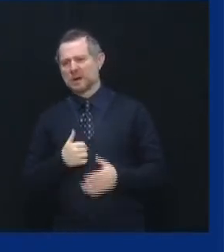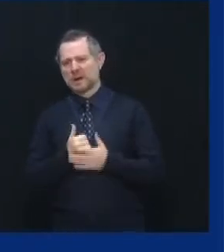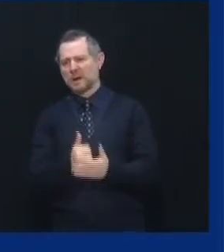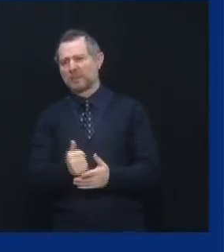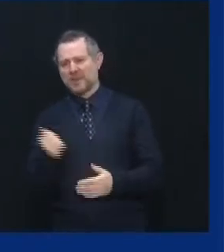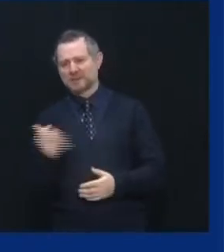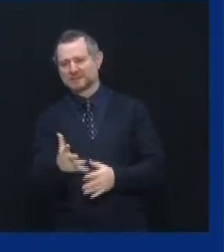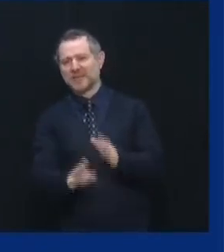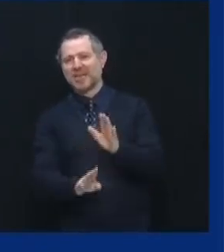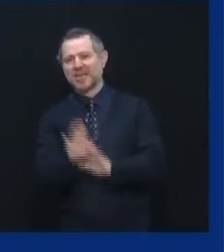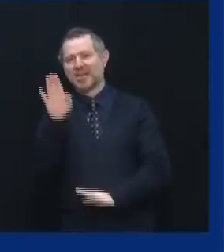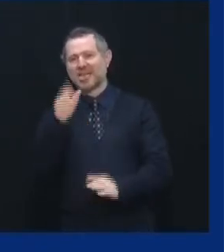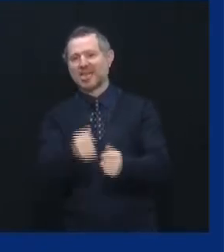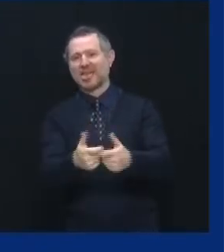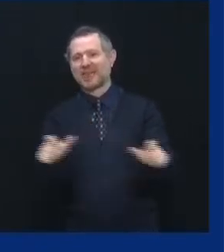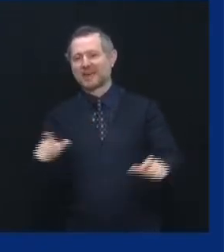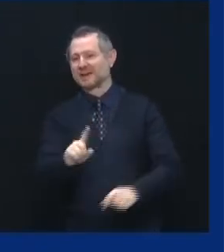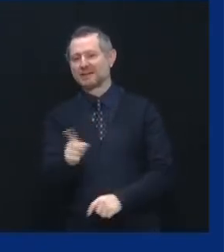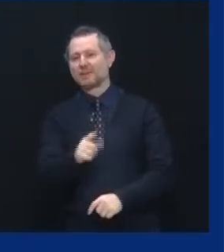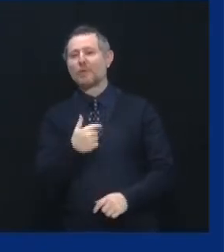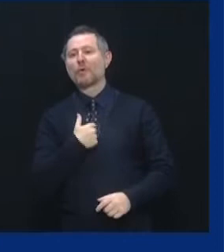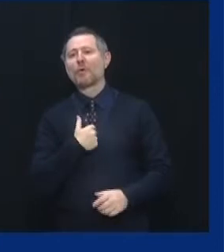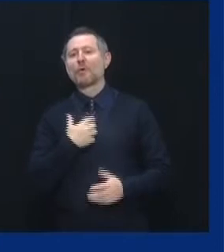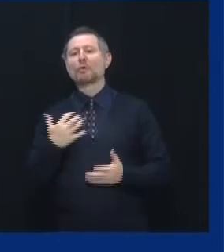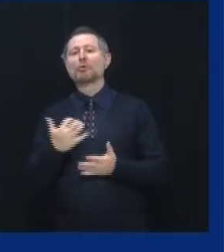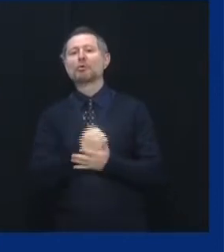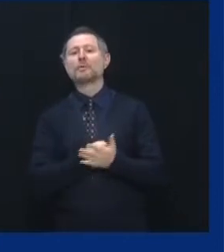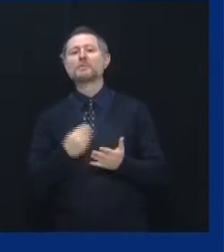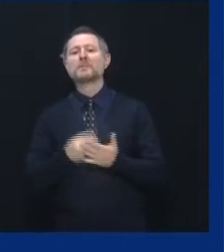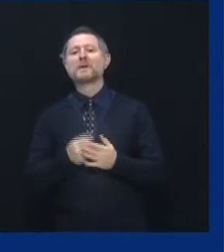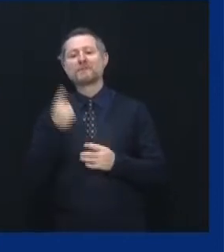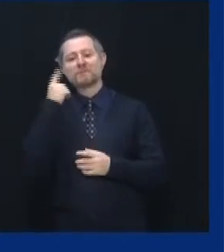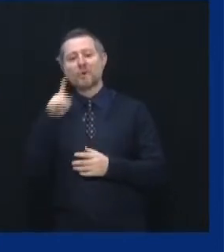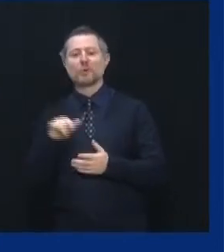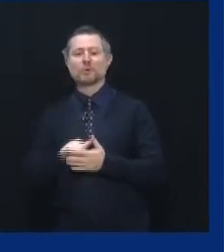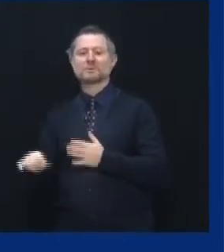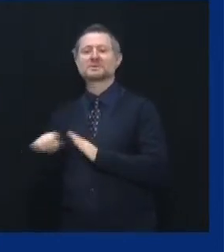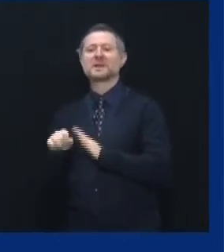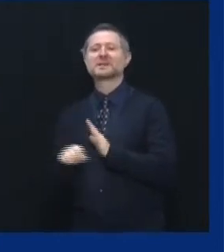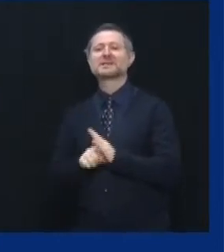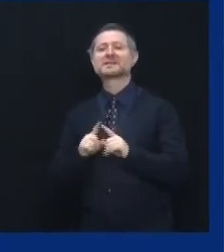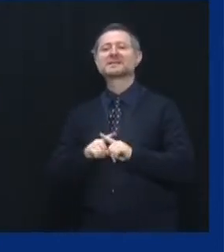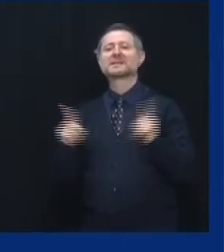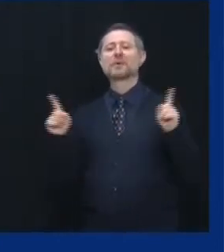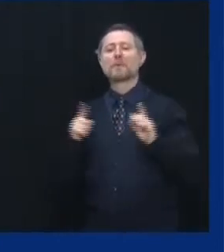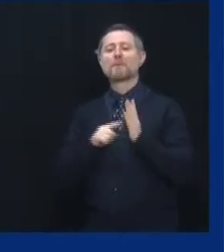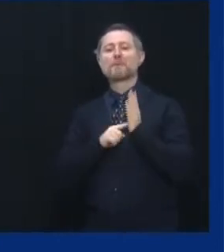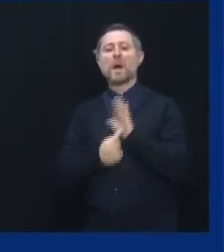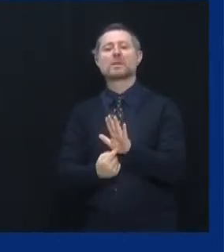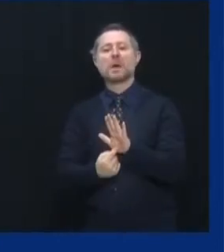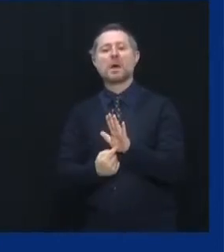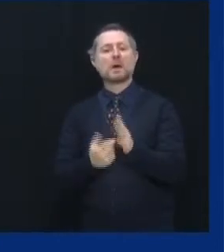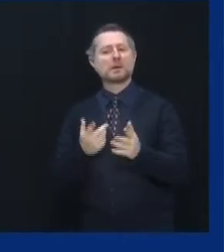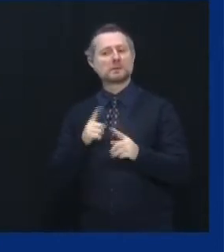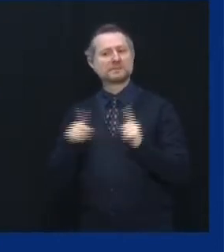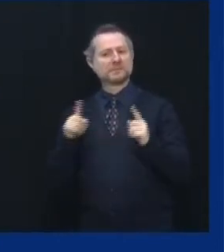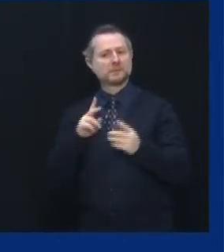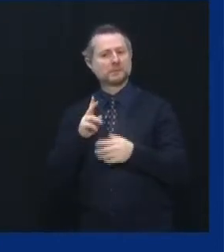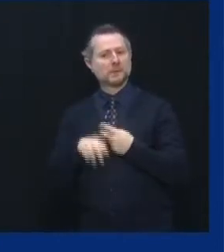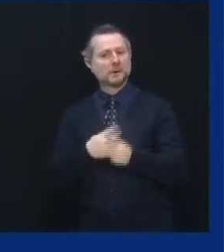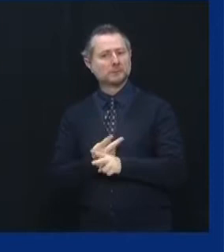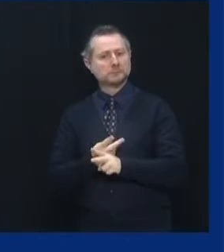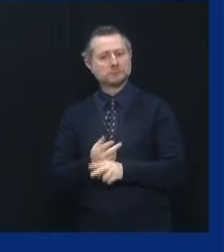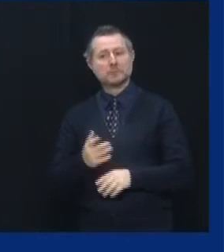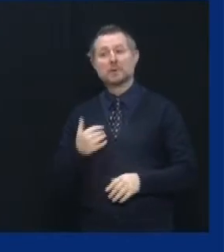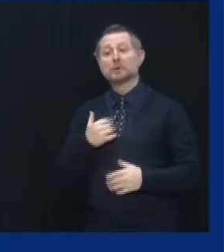here to raise funds for the state. So we have a different model for sports betting. And then recreational marijuana,